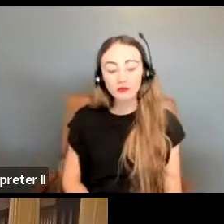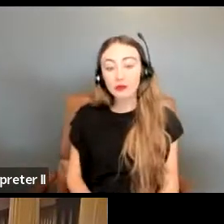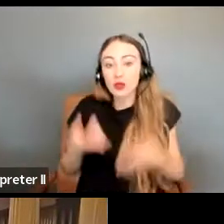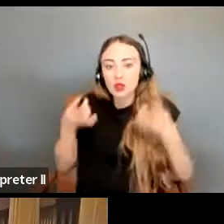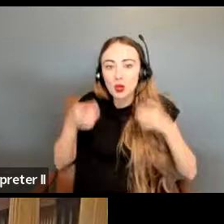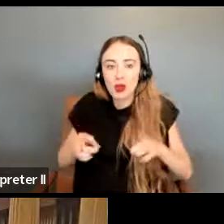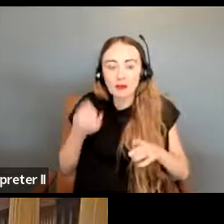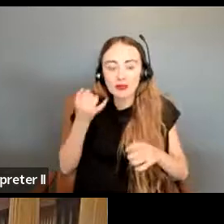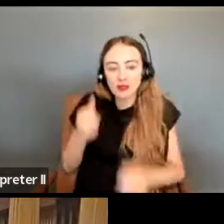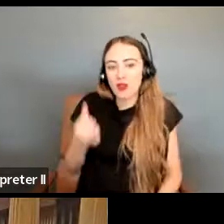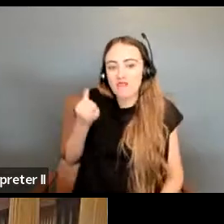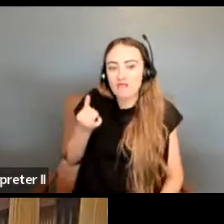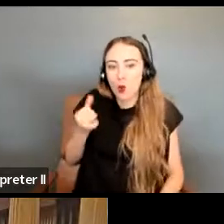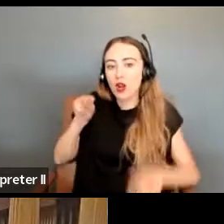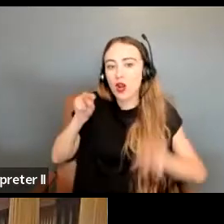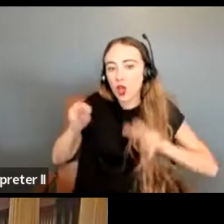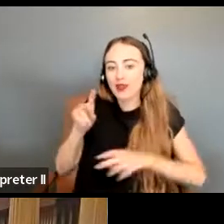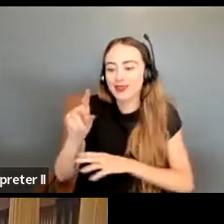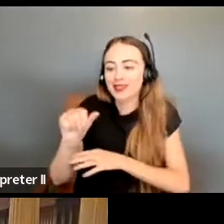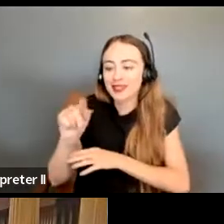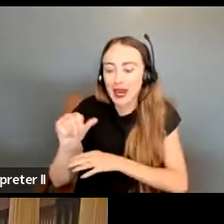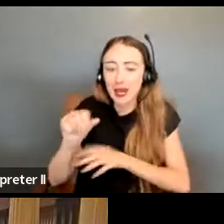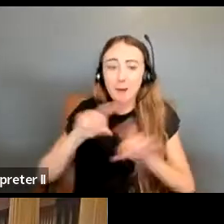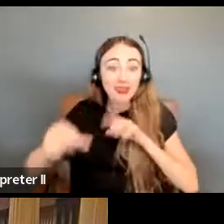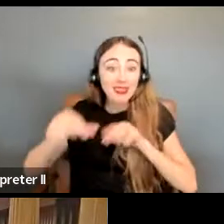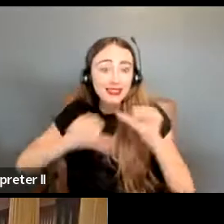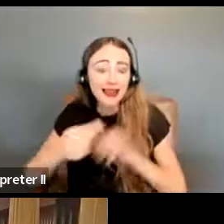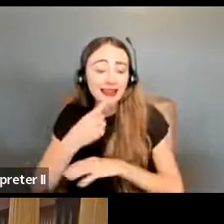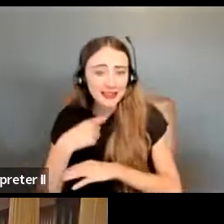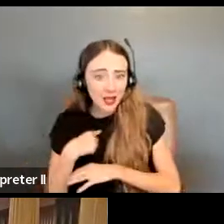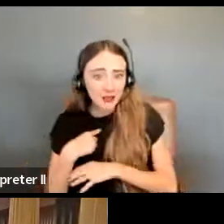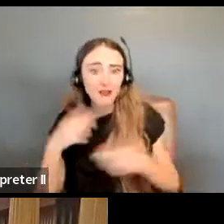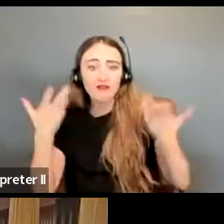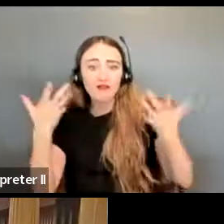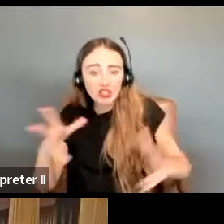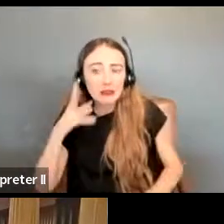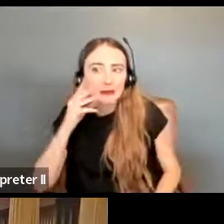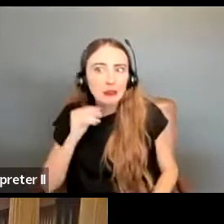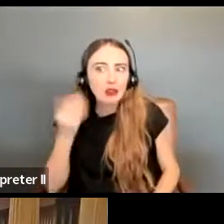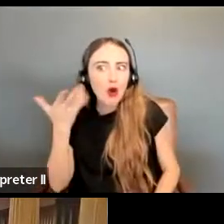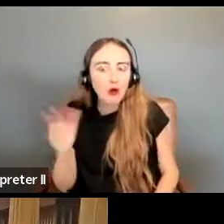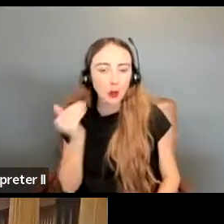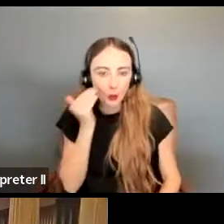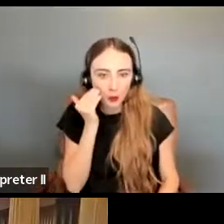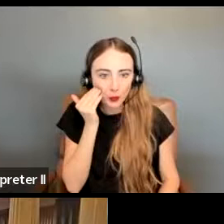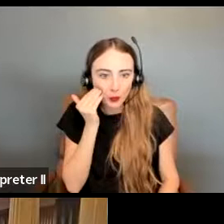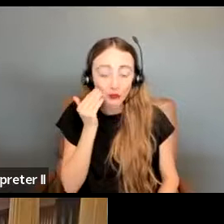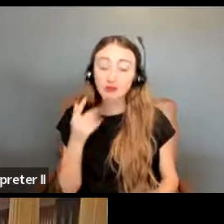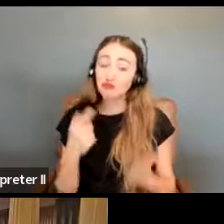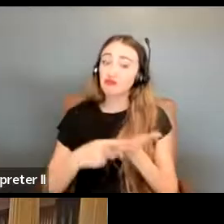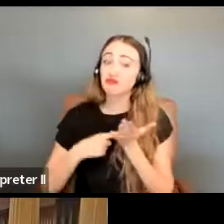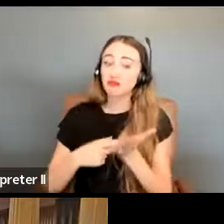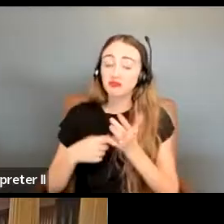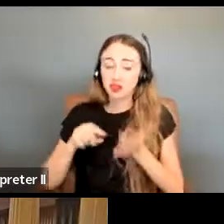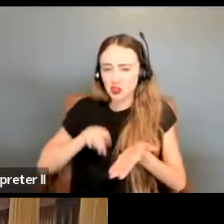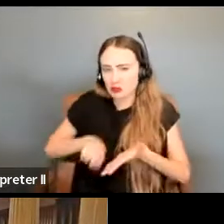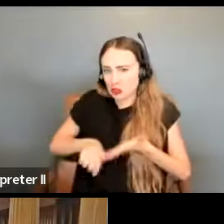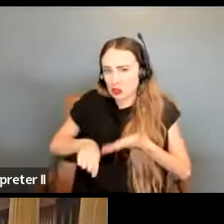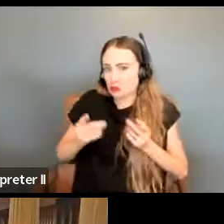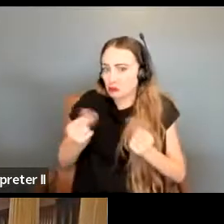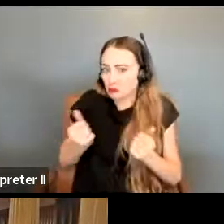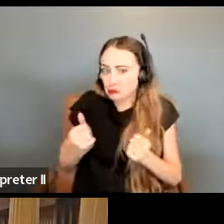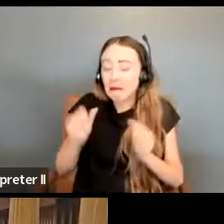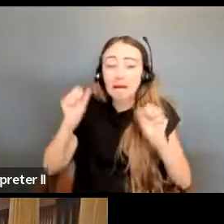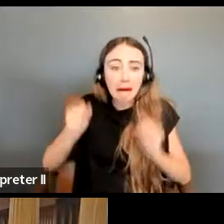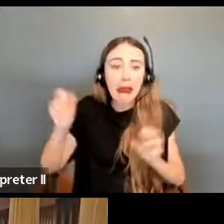when we avoid doing what the data suggests, what the science tells us, and what our own experience has proven. And let's just talk about the research quickly. While I could